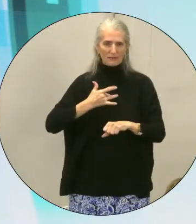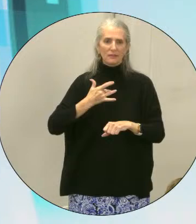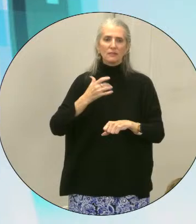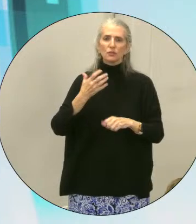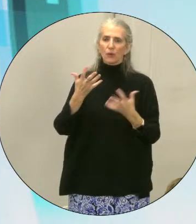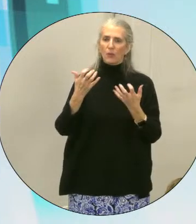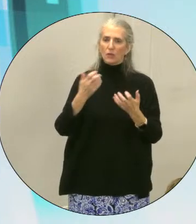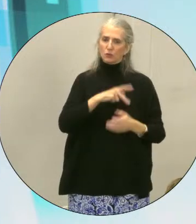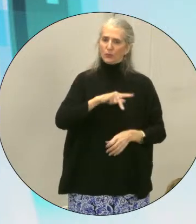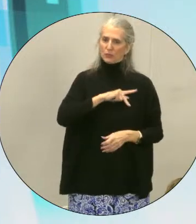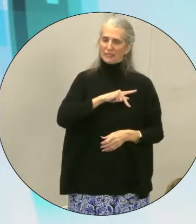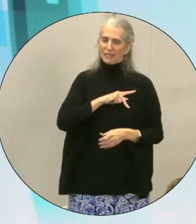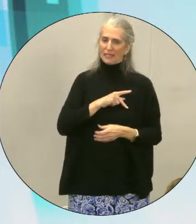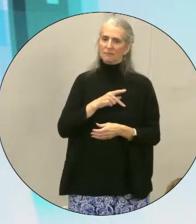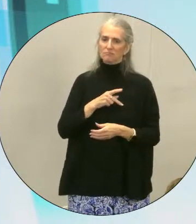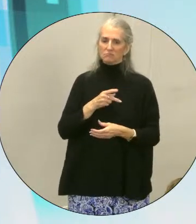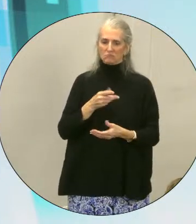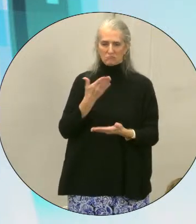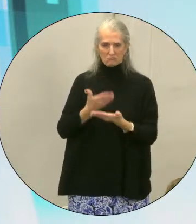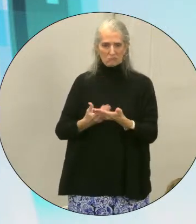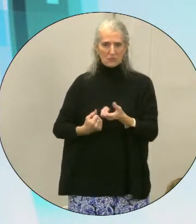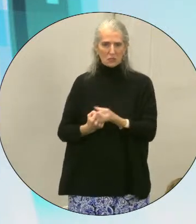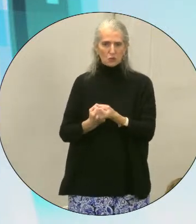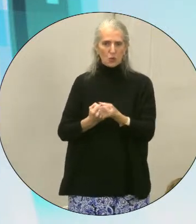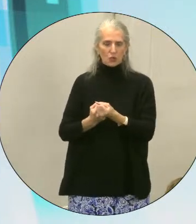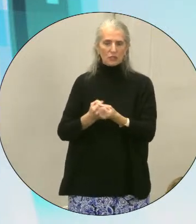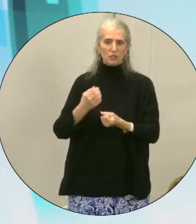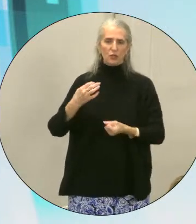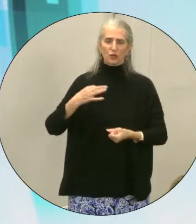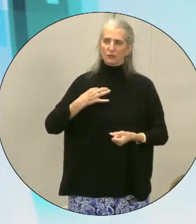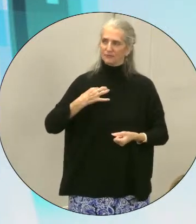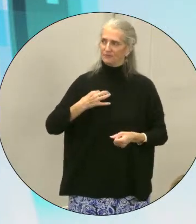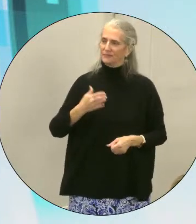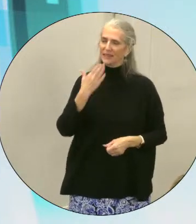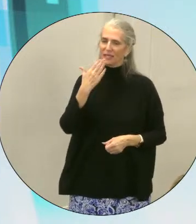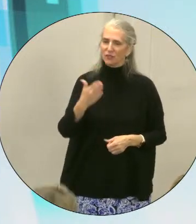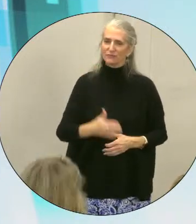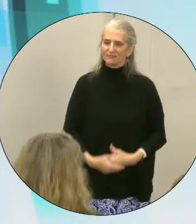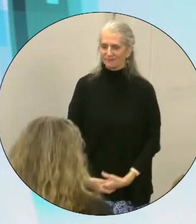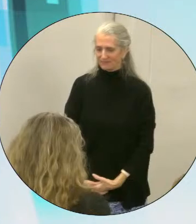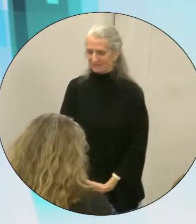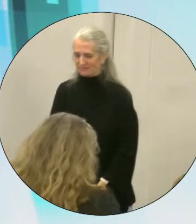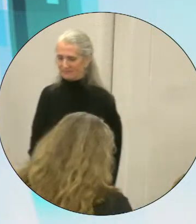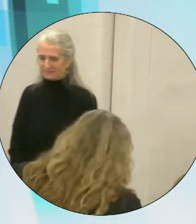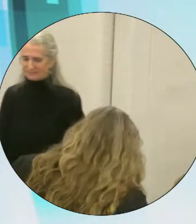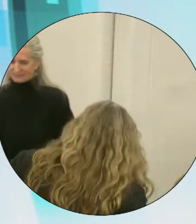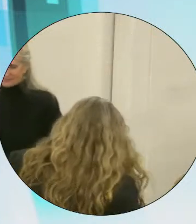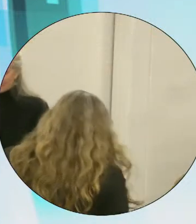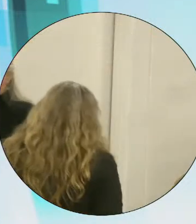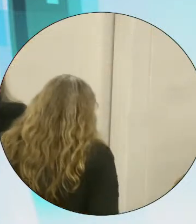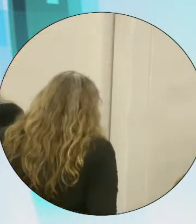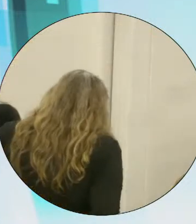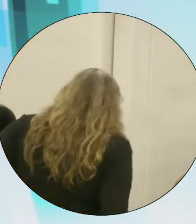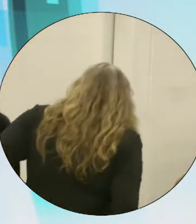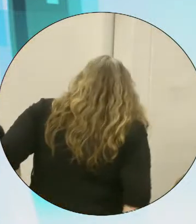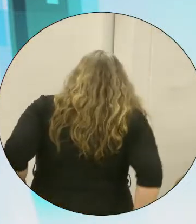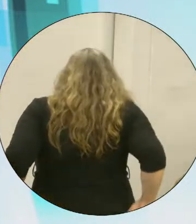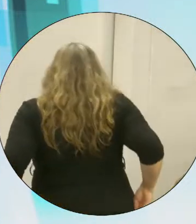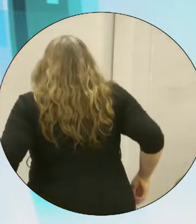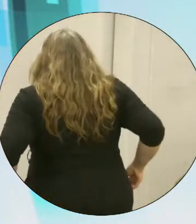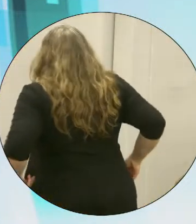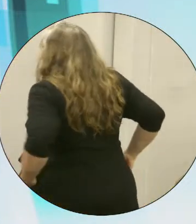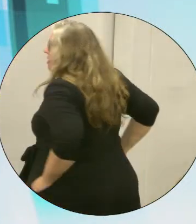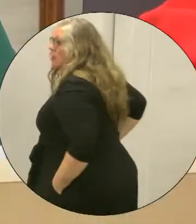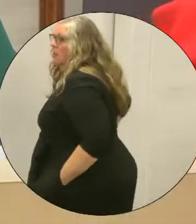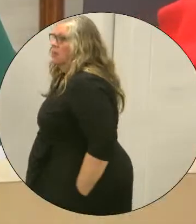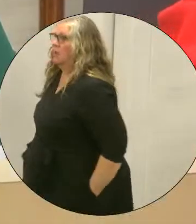personally endorse her and hope that you vote that way this evening. Thank you. Thank you so much, and that ends our public comment. So now it's